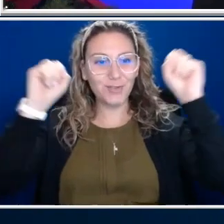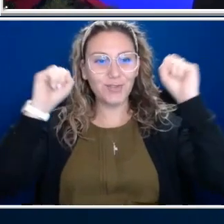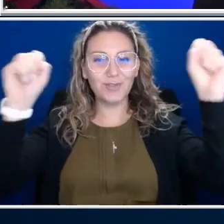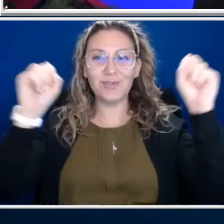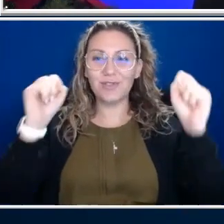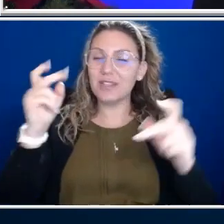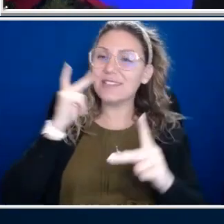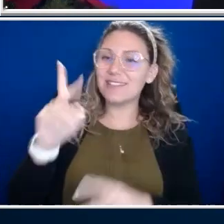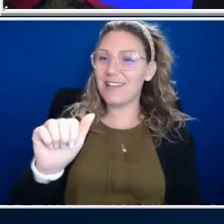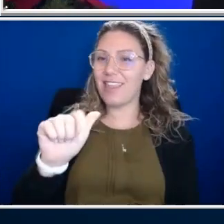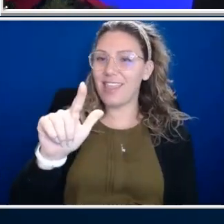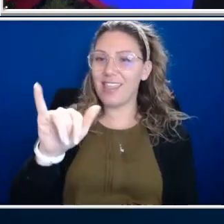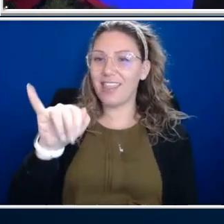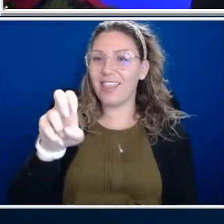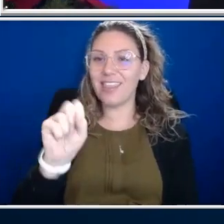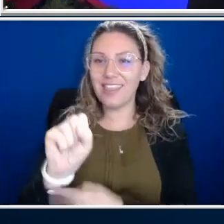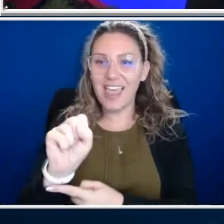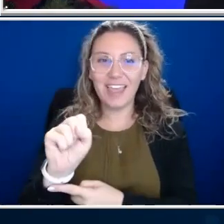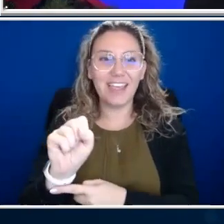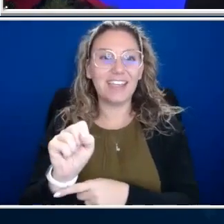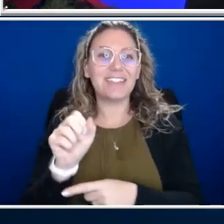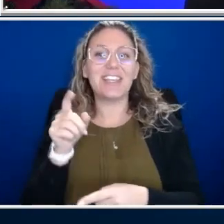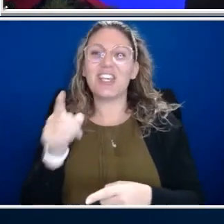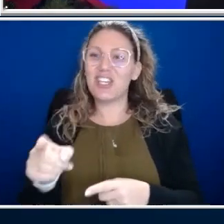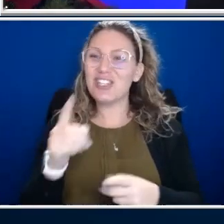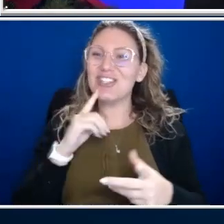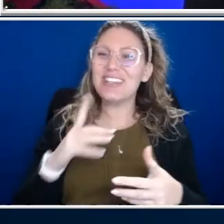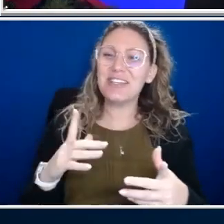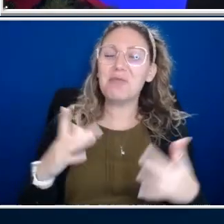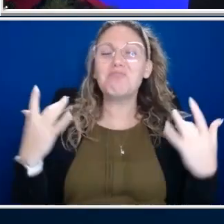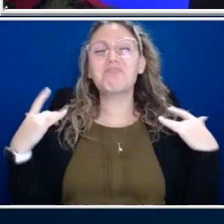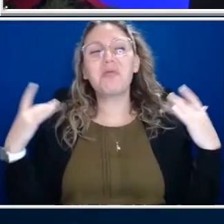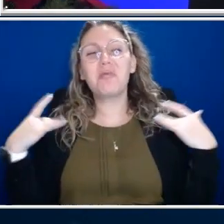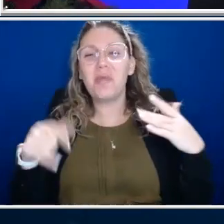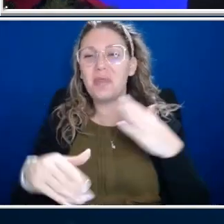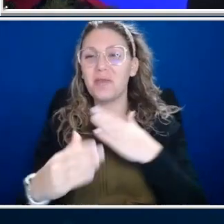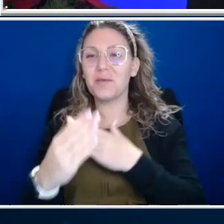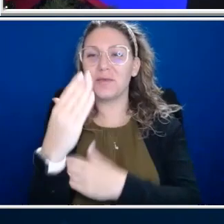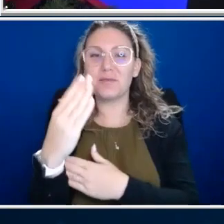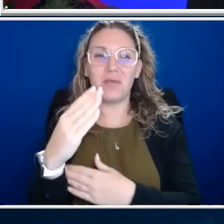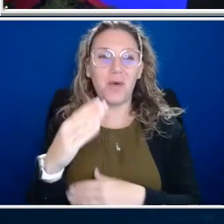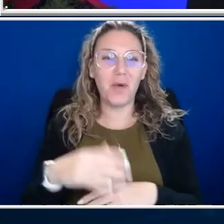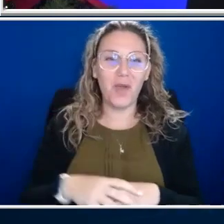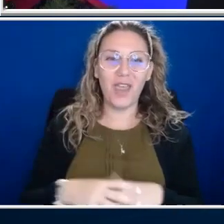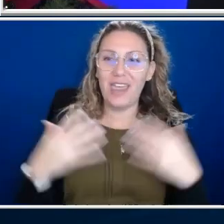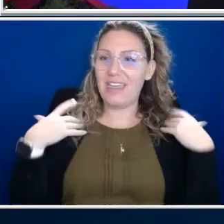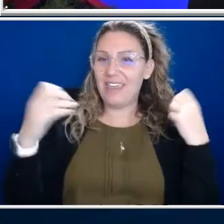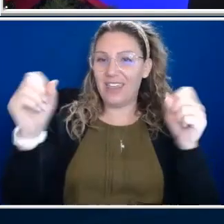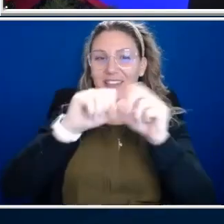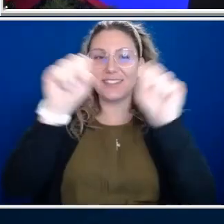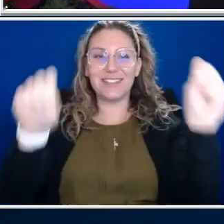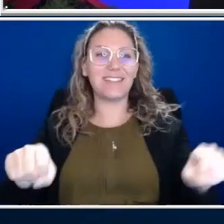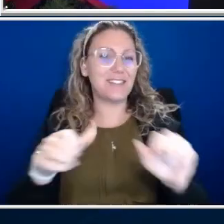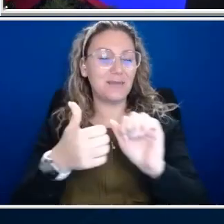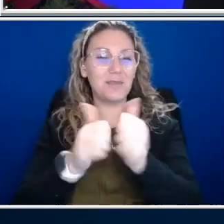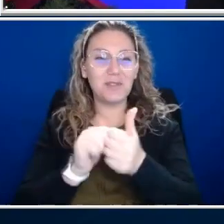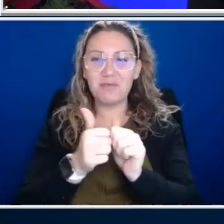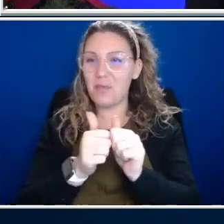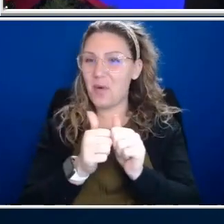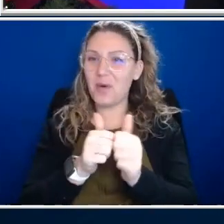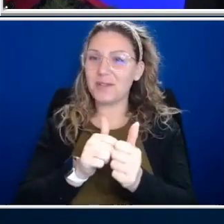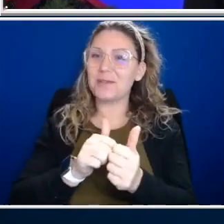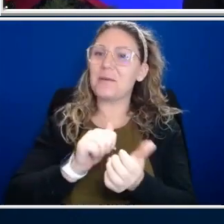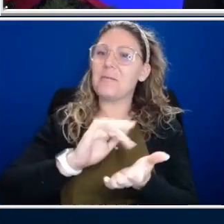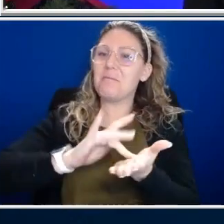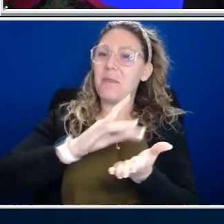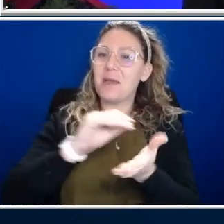who's kind of taken a load off this morning out at the we're out at the Health System Sports Medicine and Performance Center. Alexis,